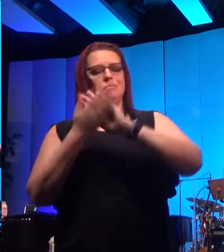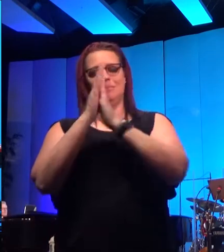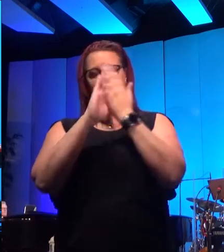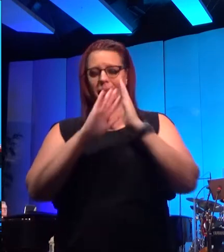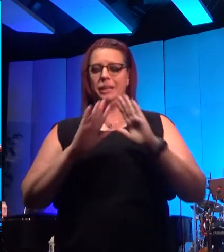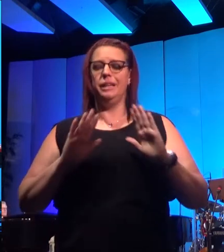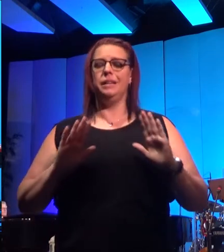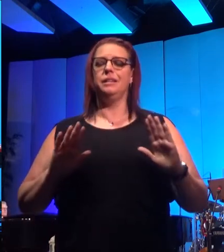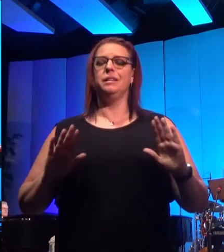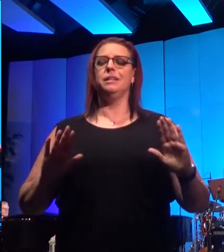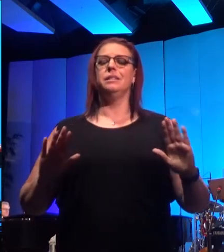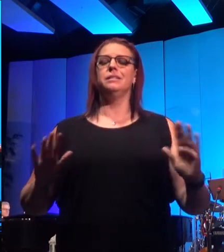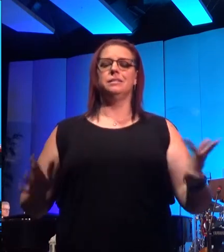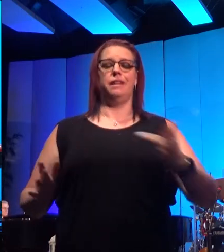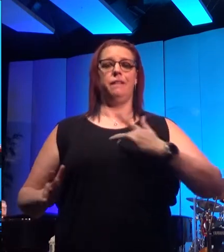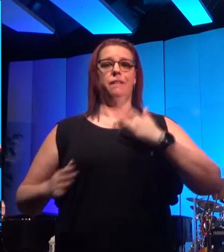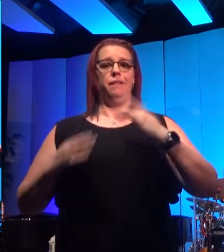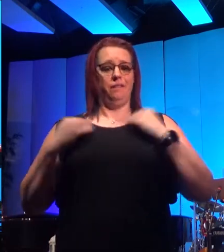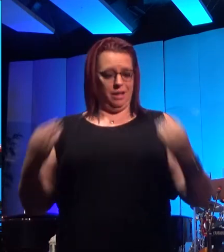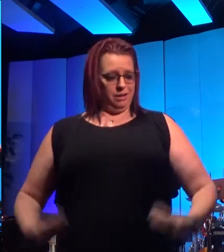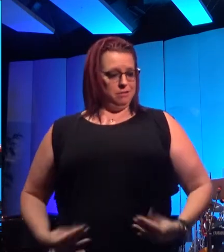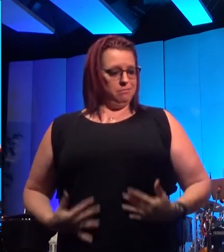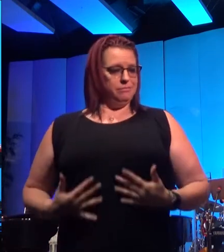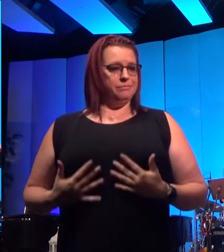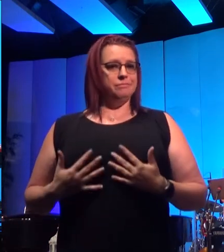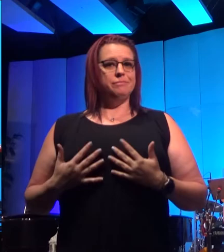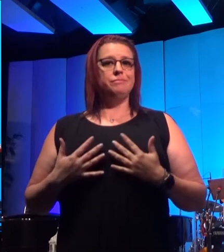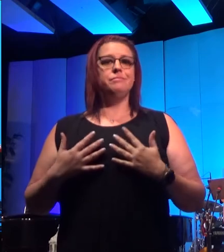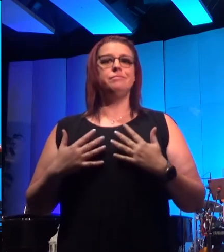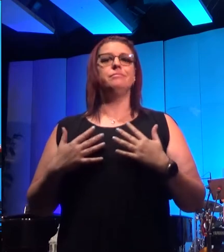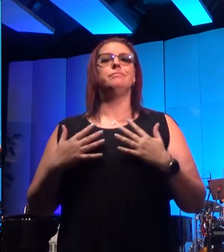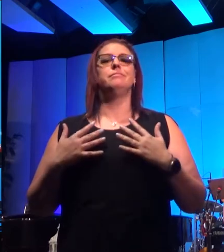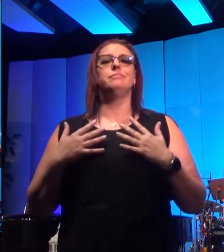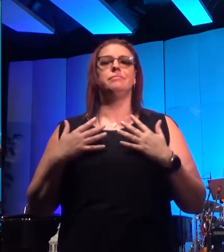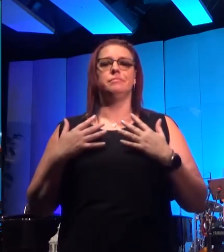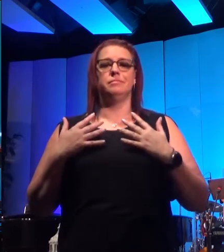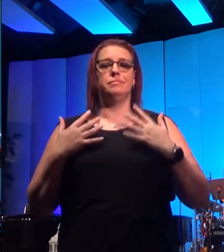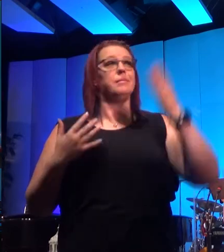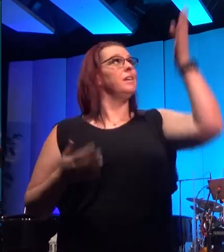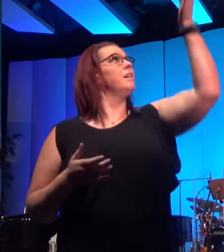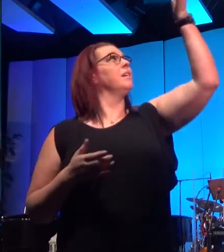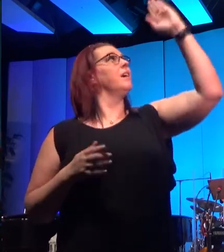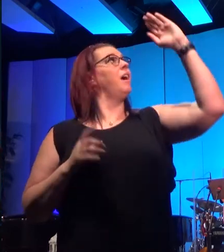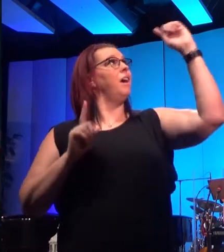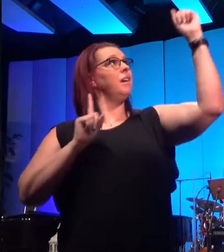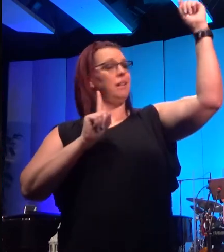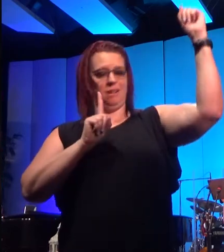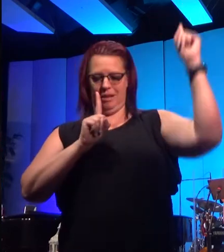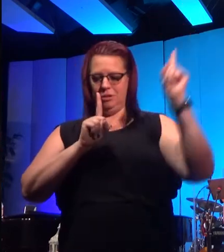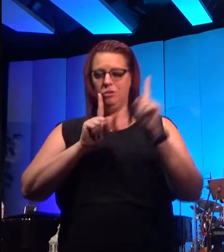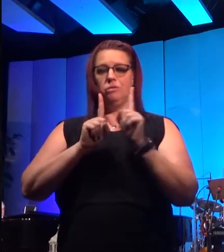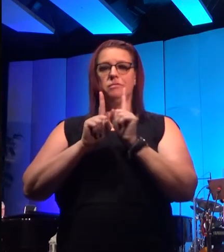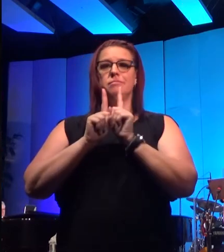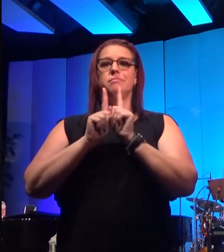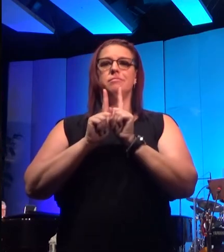I feel it washing over me. God is right here where I